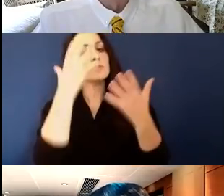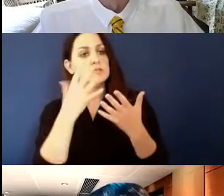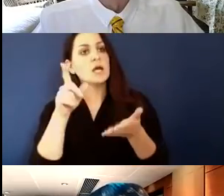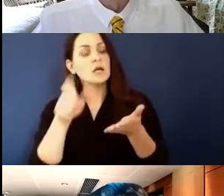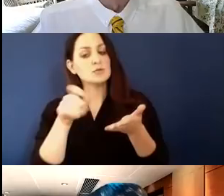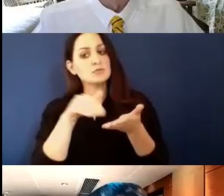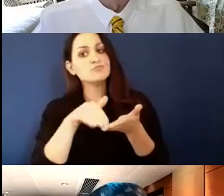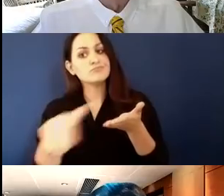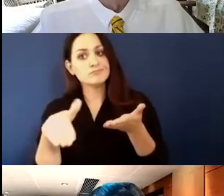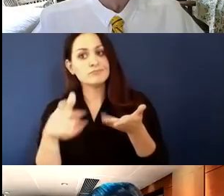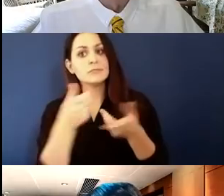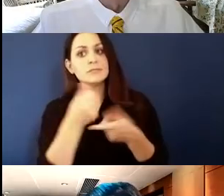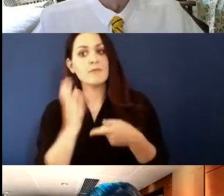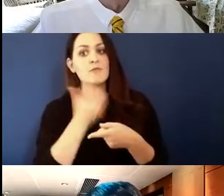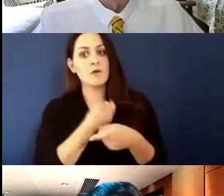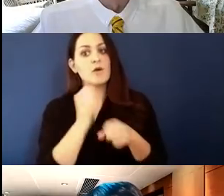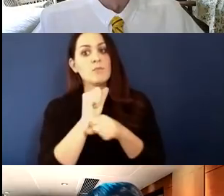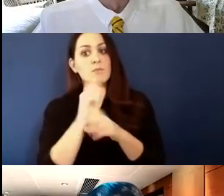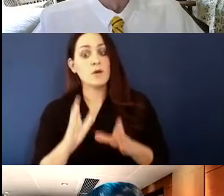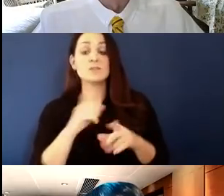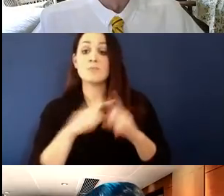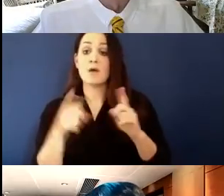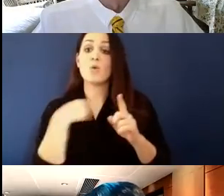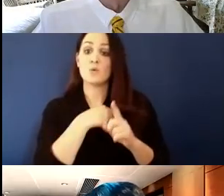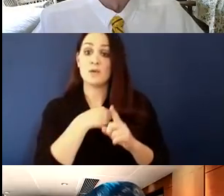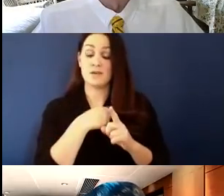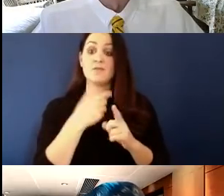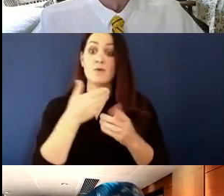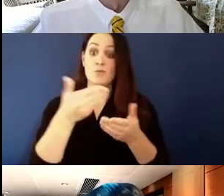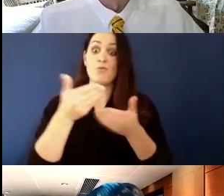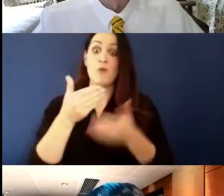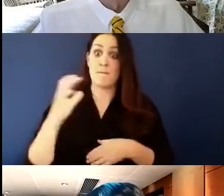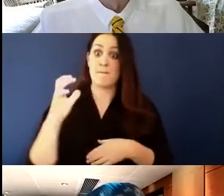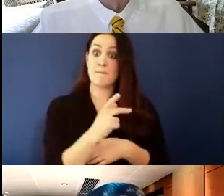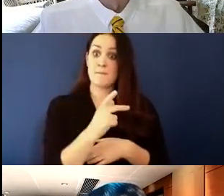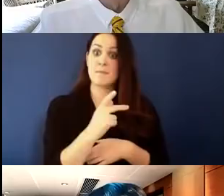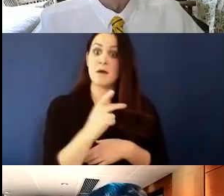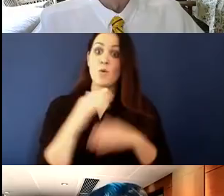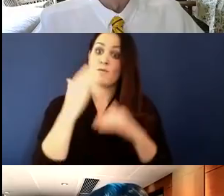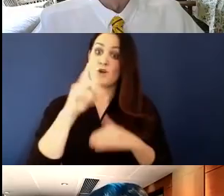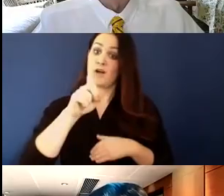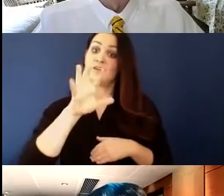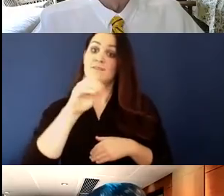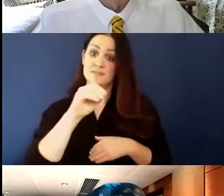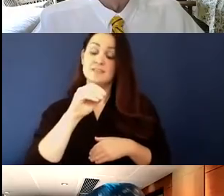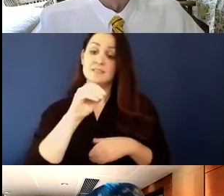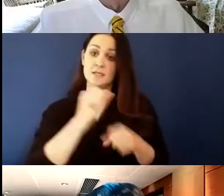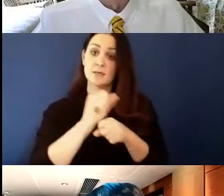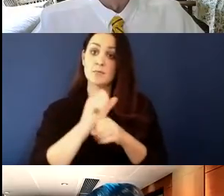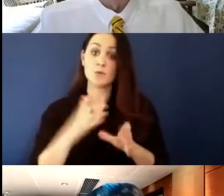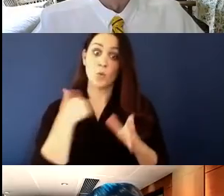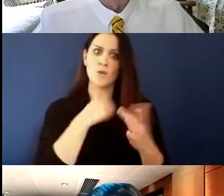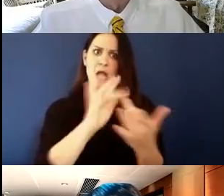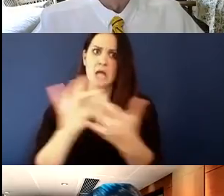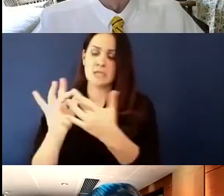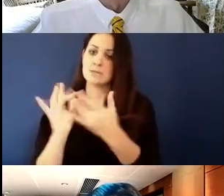So far, we've brought in returned over 150 employees. Now, we've contacted many more than 150,